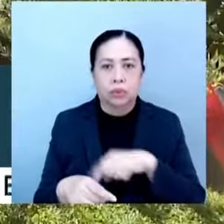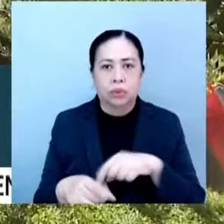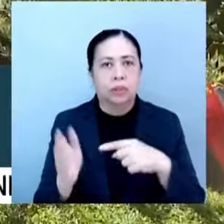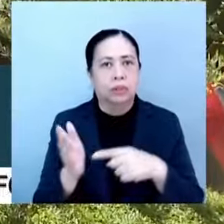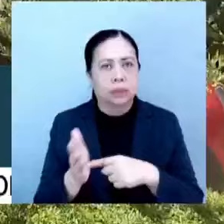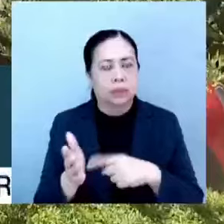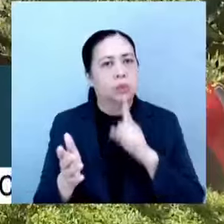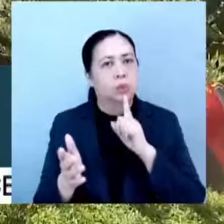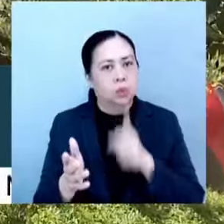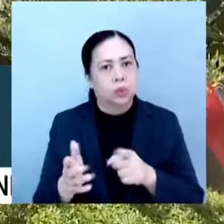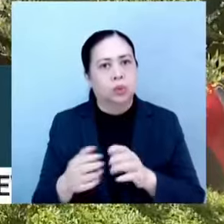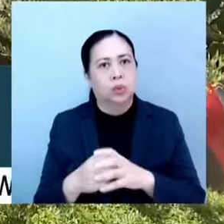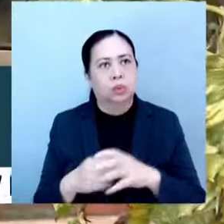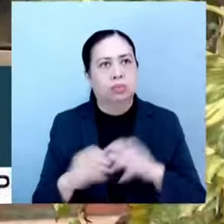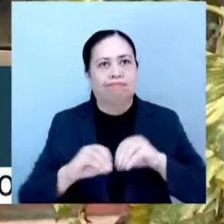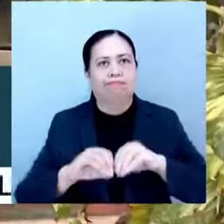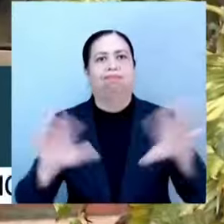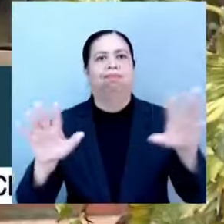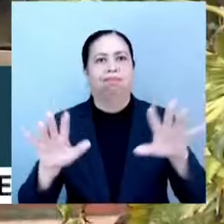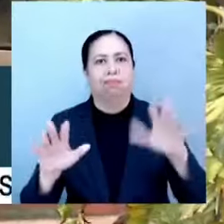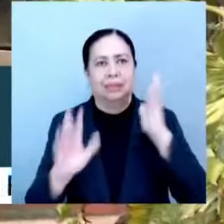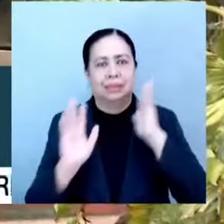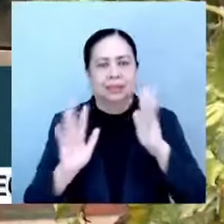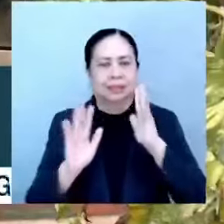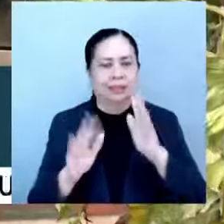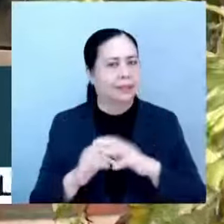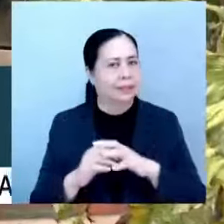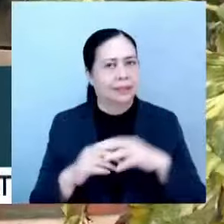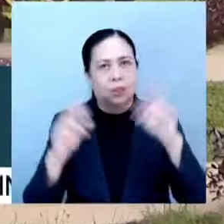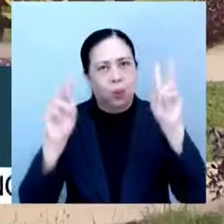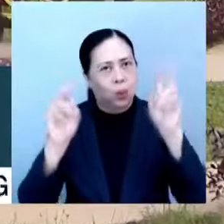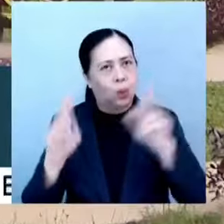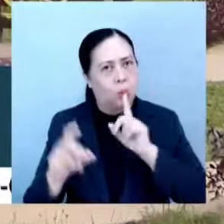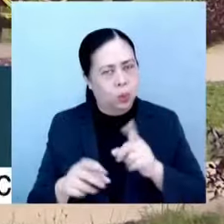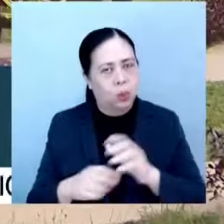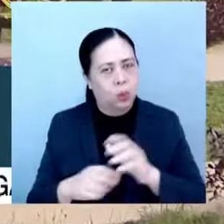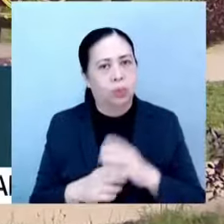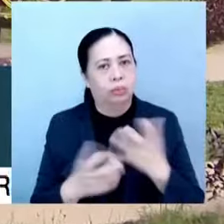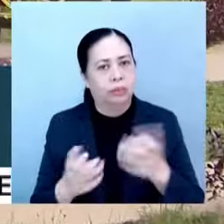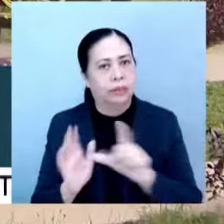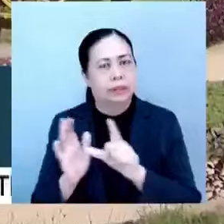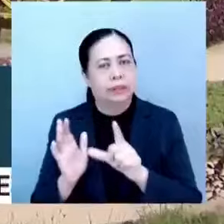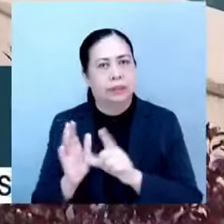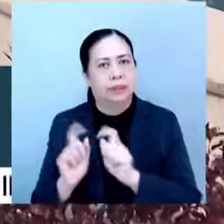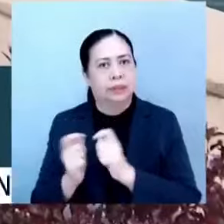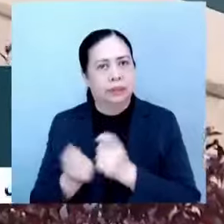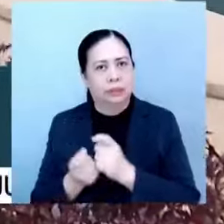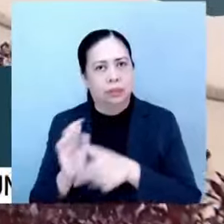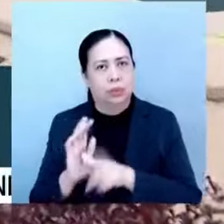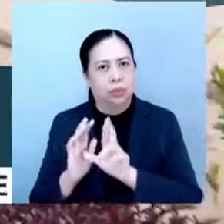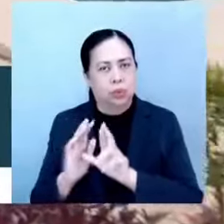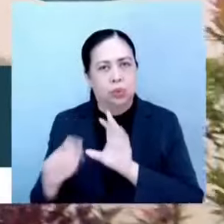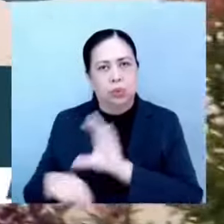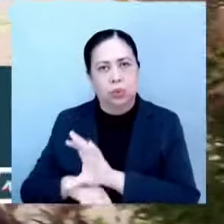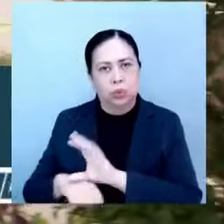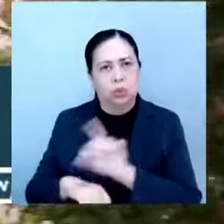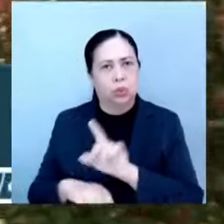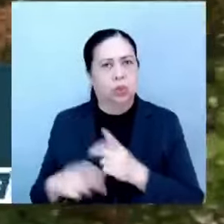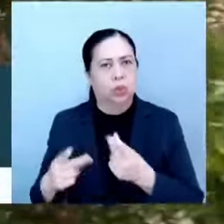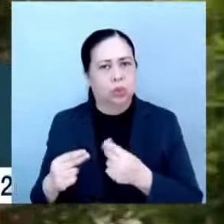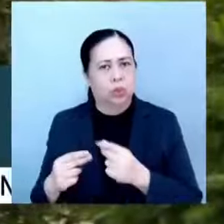very publicized and, to his words, sensationalized. He and his legal team will review and consult what could be done to defer